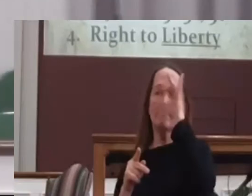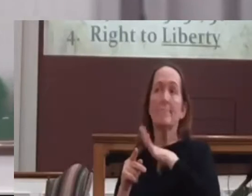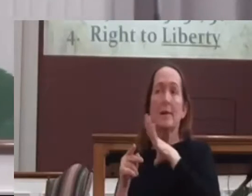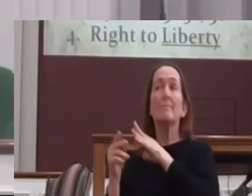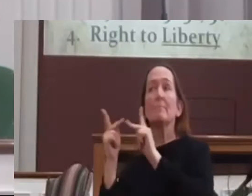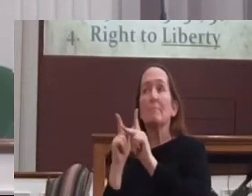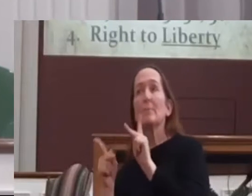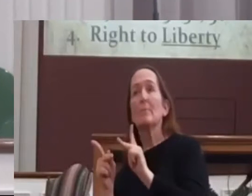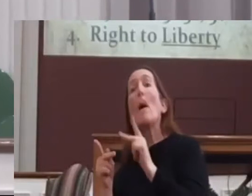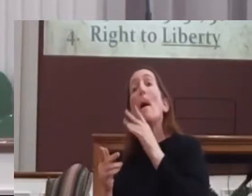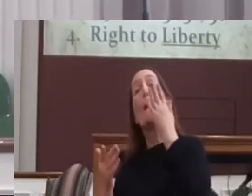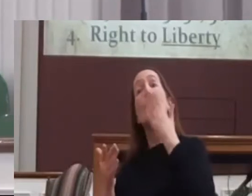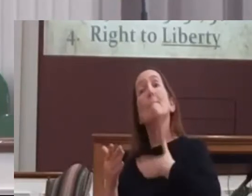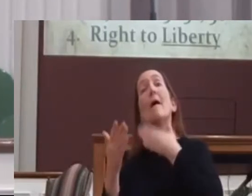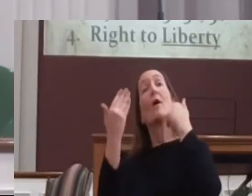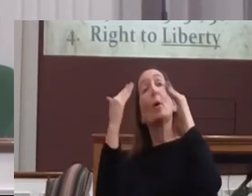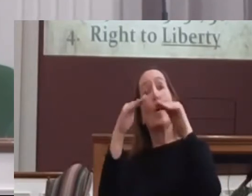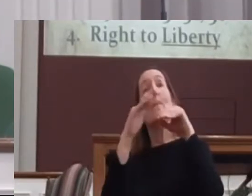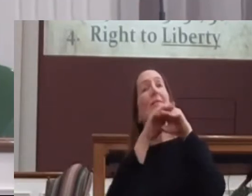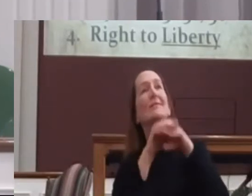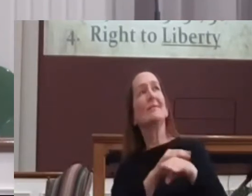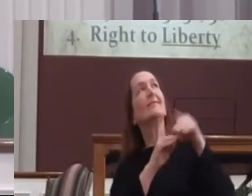My hope is not in man.